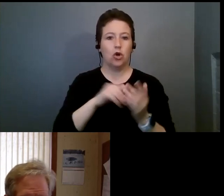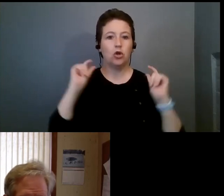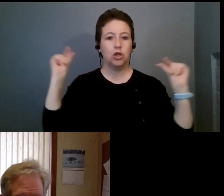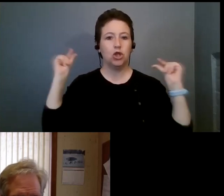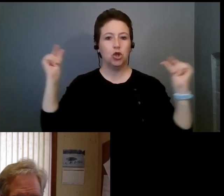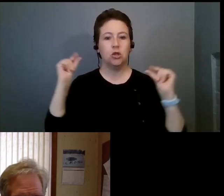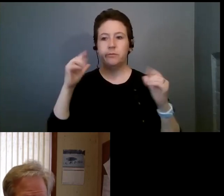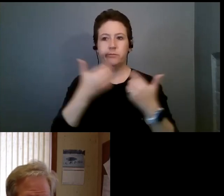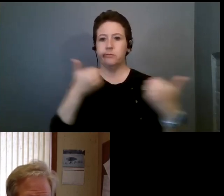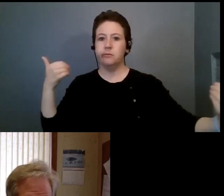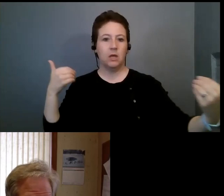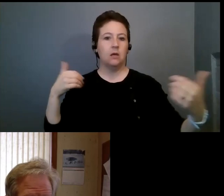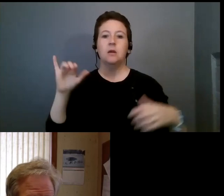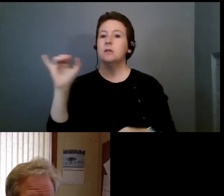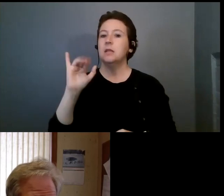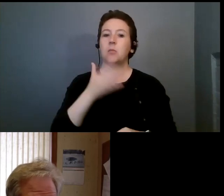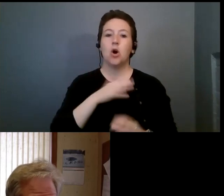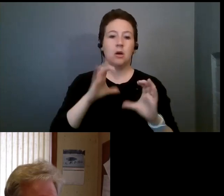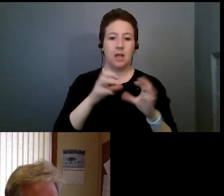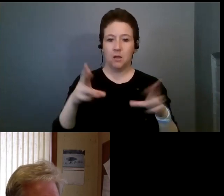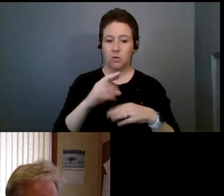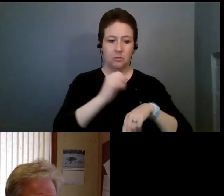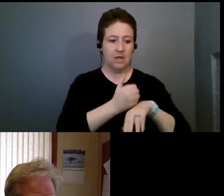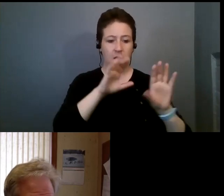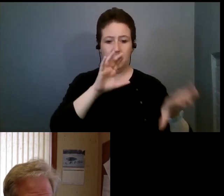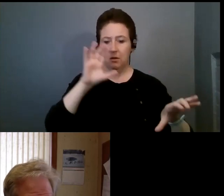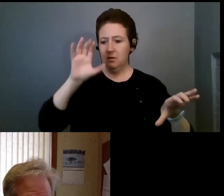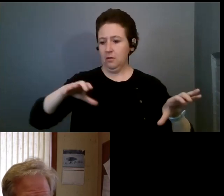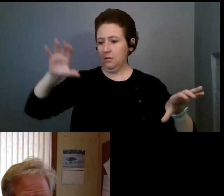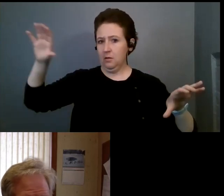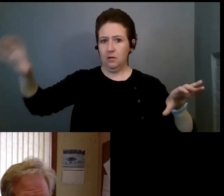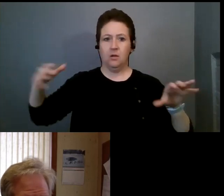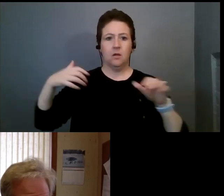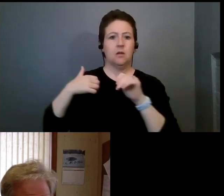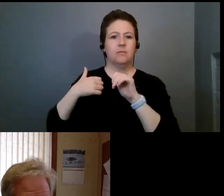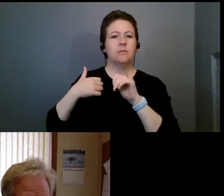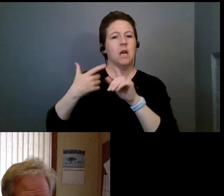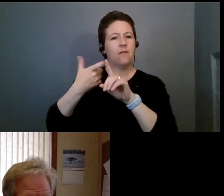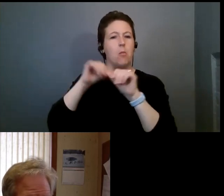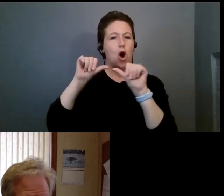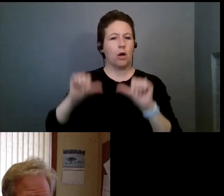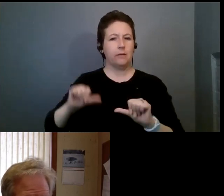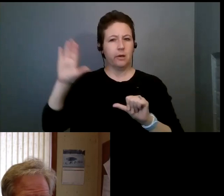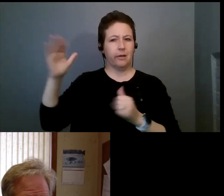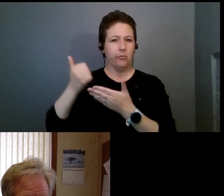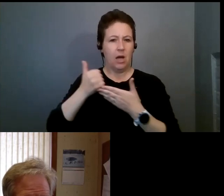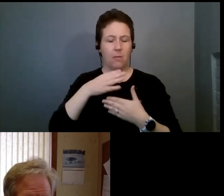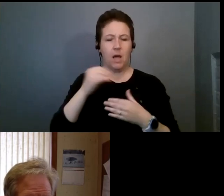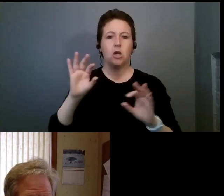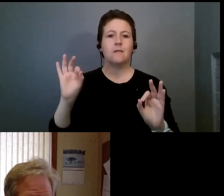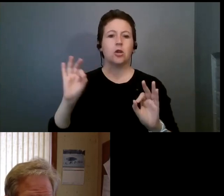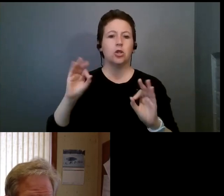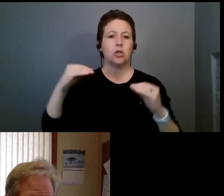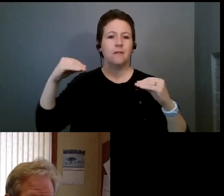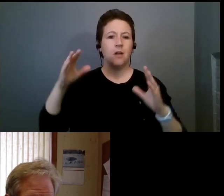up our classrooms with the assistance of an architect and a furniture